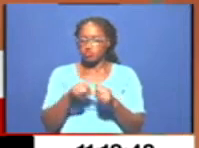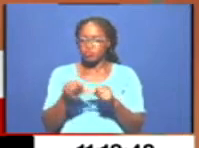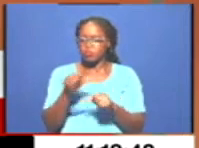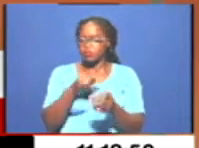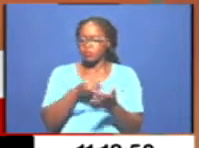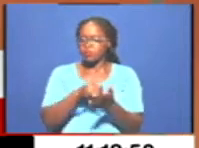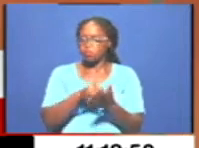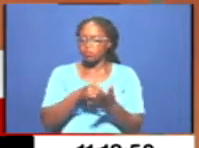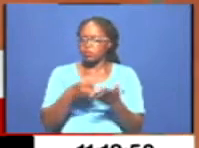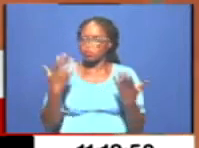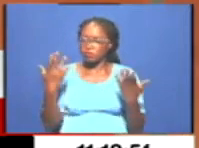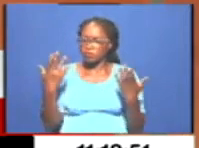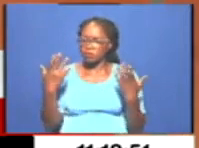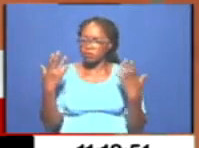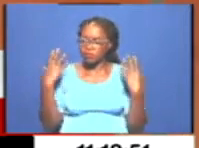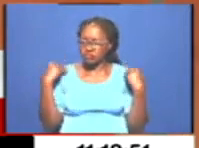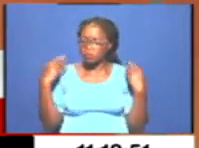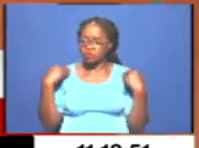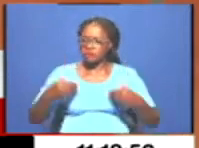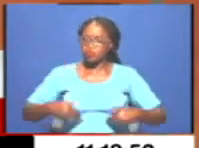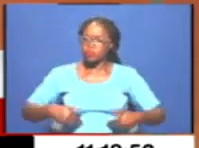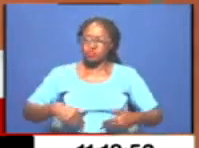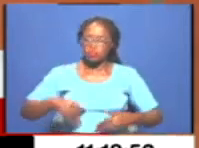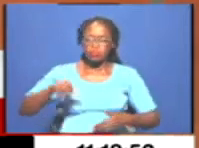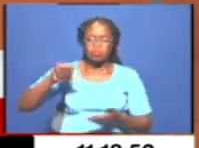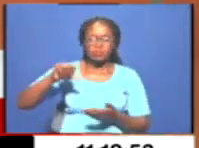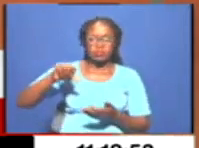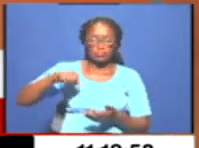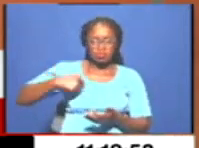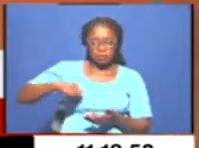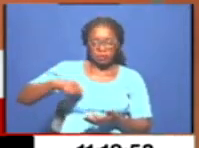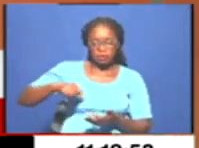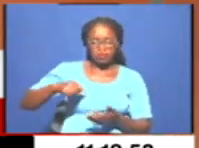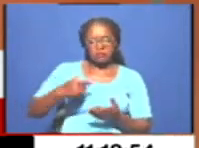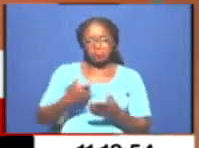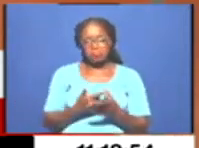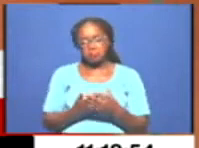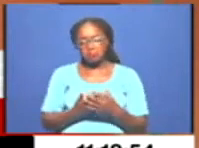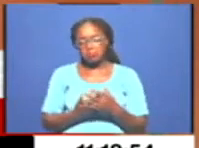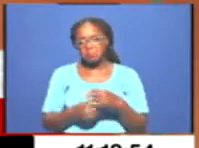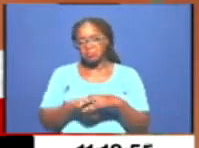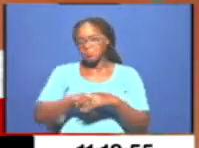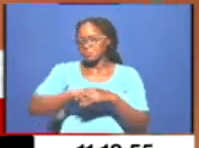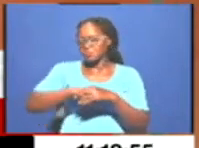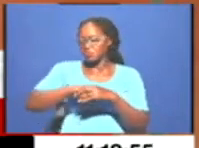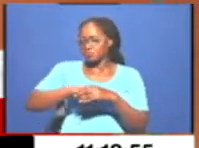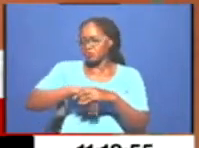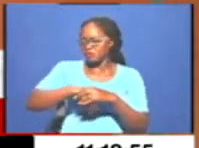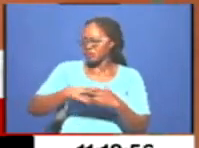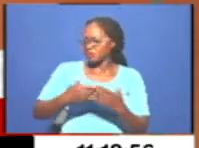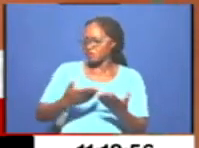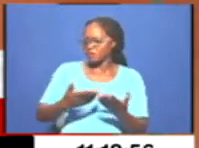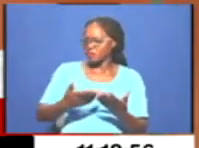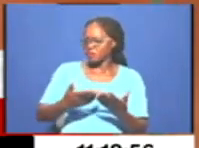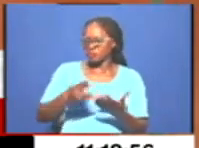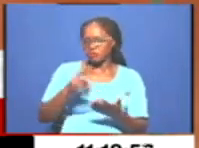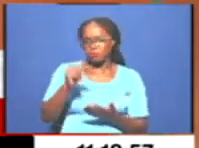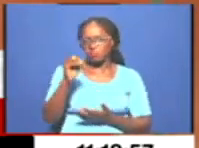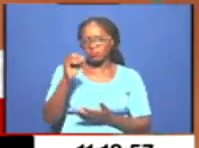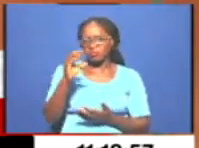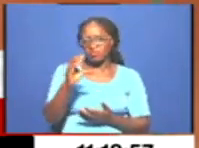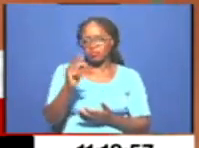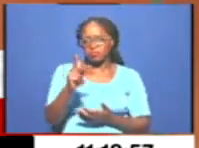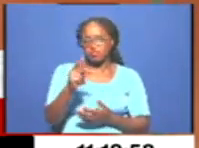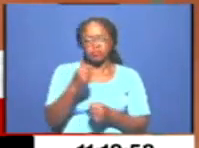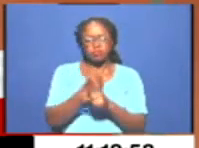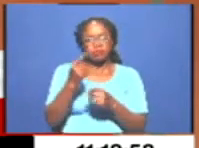think the last time was in Algeria, before that was in Botswana. What is NOCK doing as you prepare the youngsters